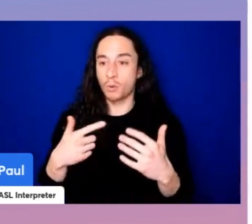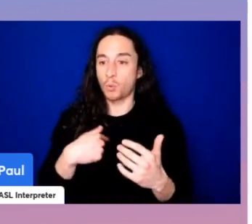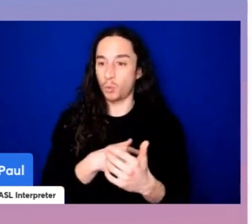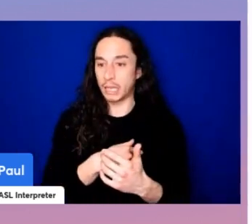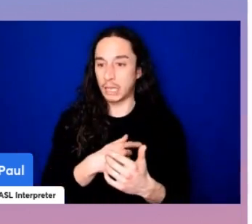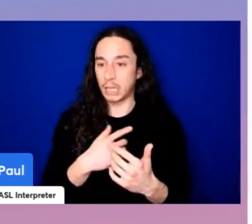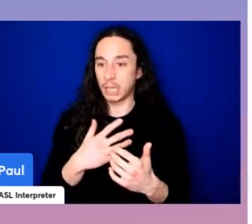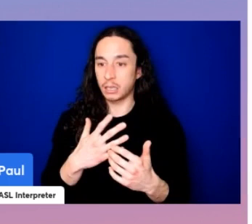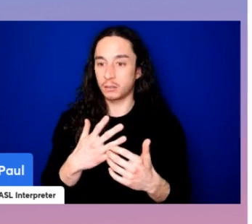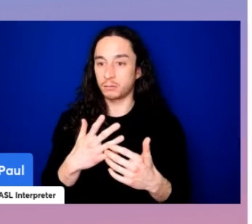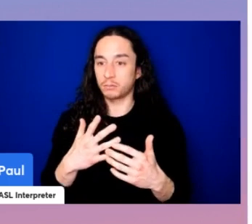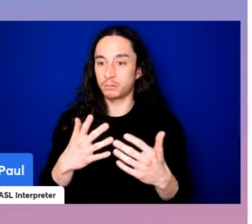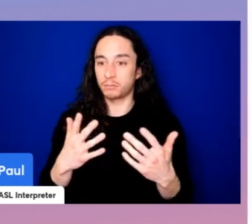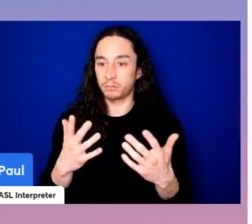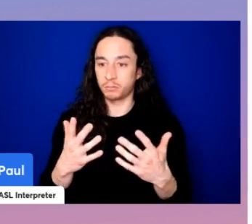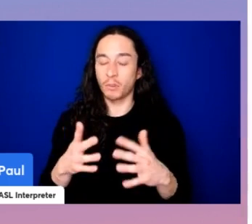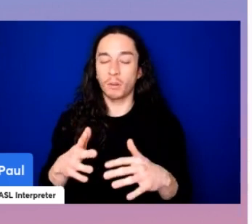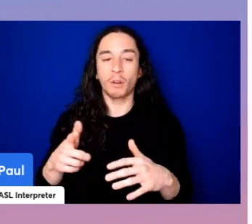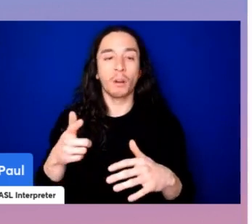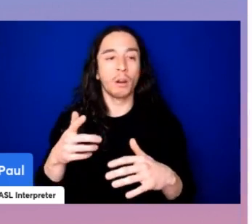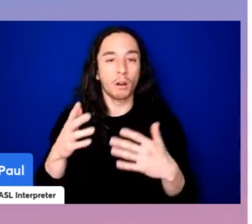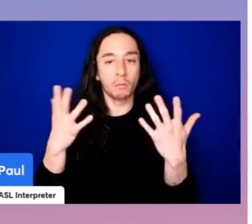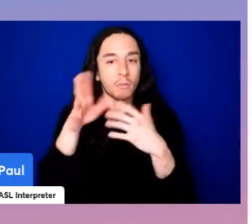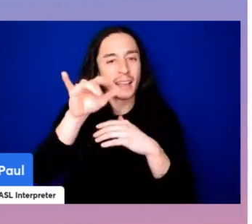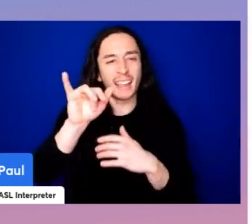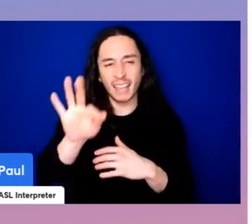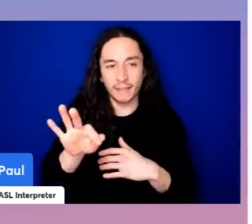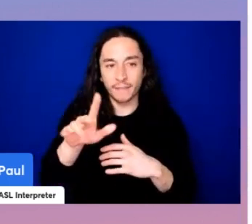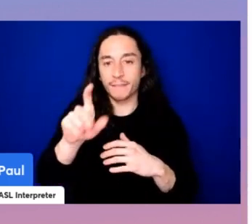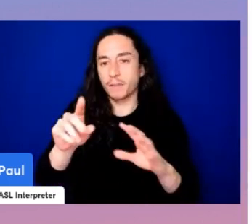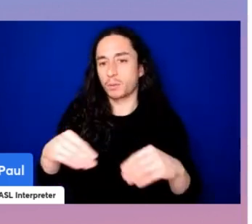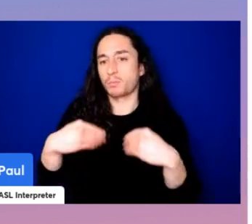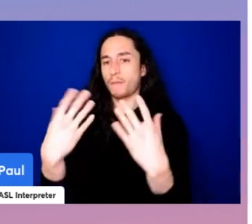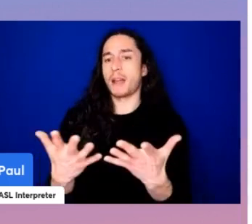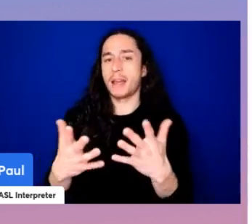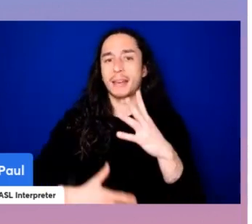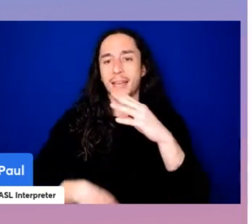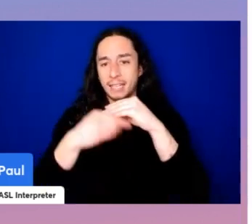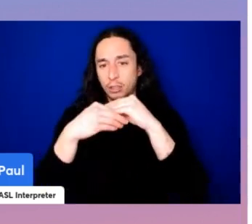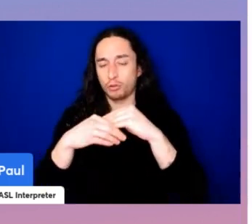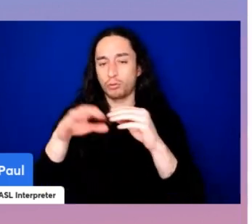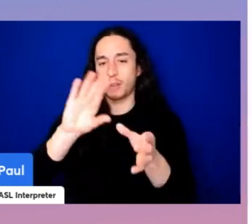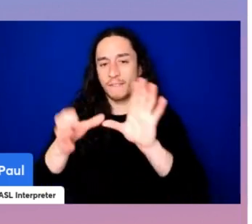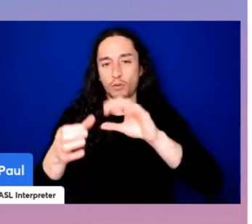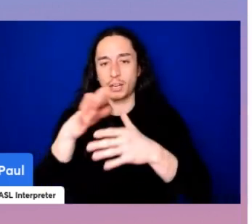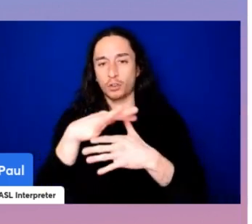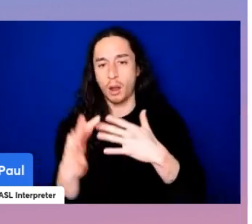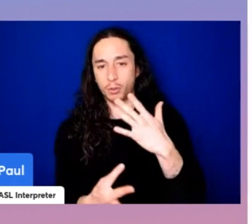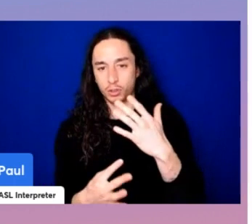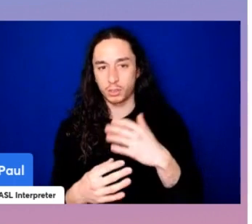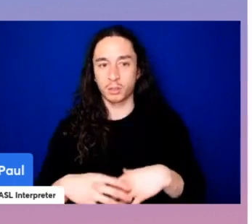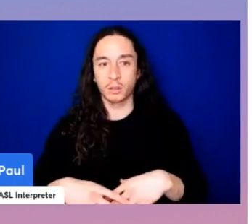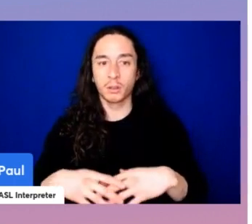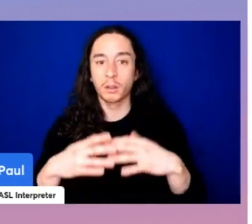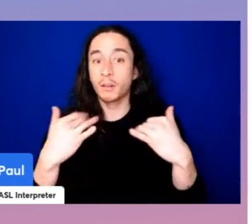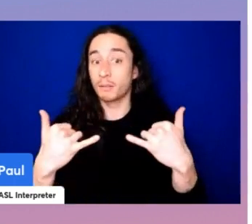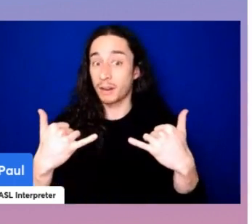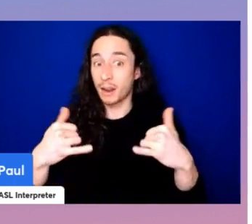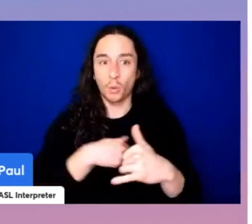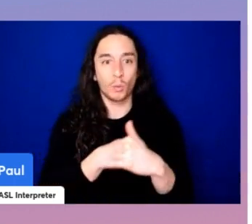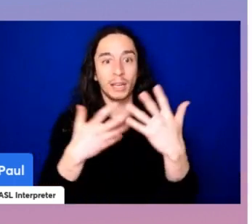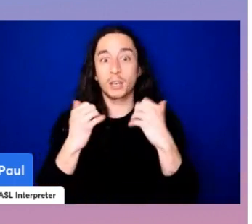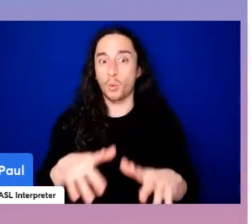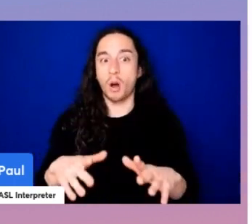also need to provide, we also need to provide some additional configuration options. In this case, we don't want a run to